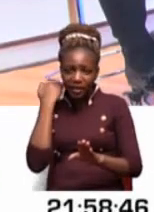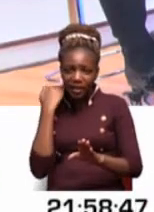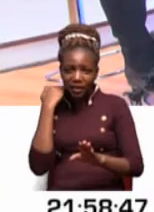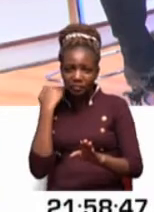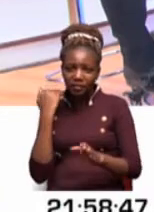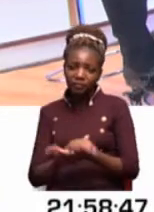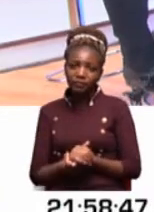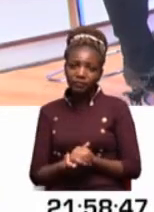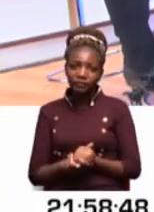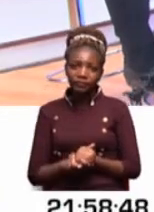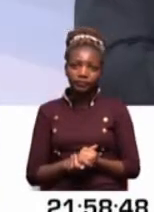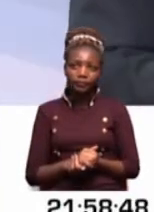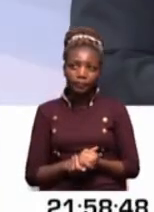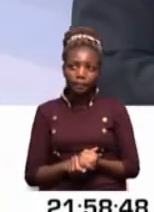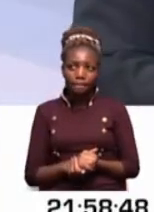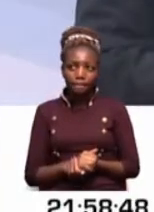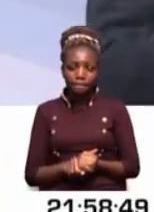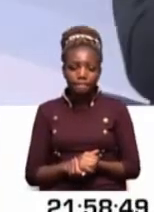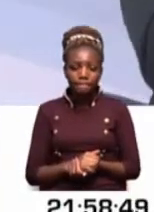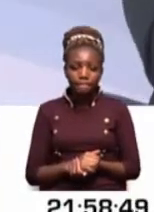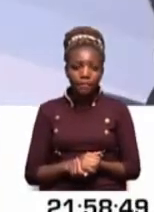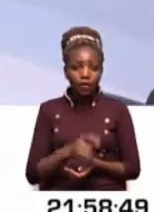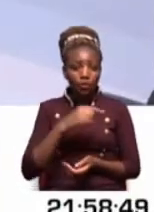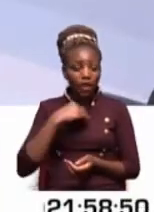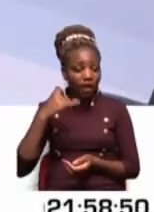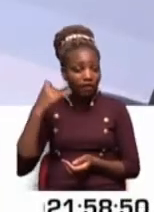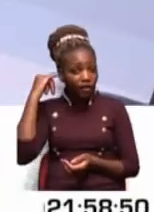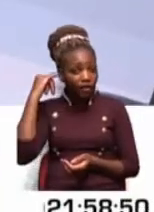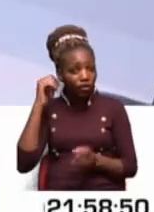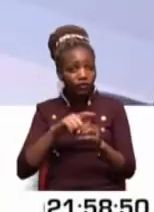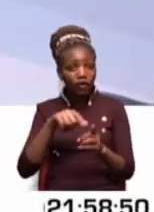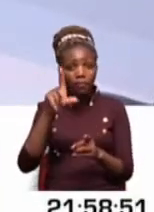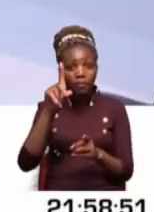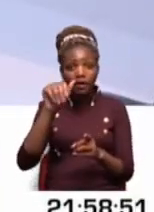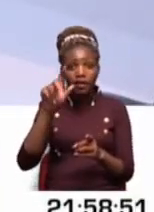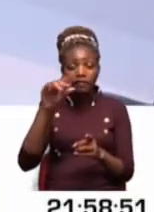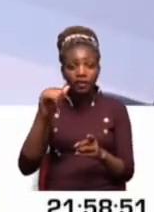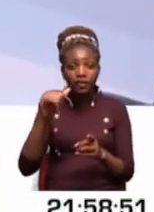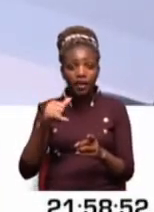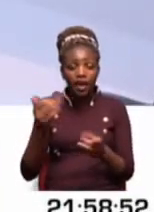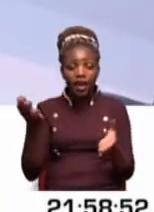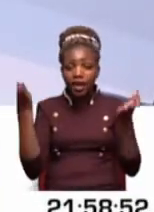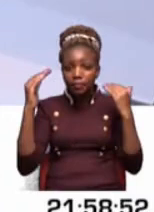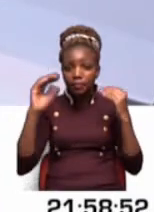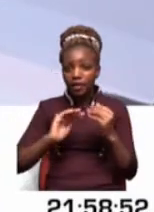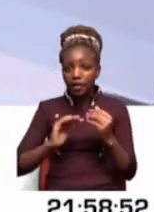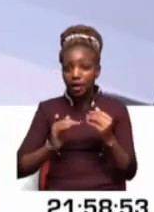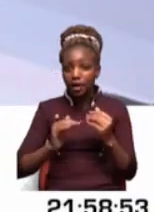Meru. Benji, good evening. Kelvin, rather. Good evening. Good evening.